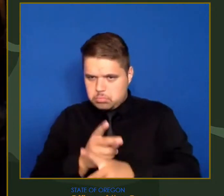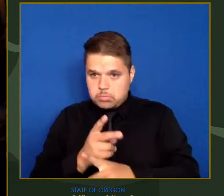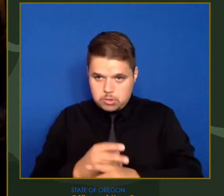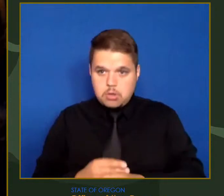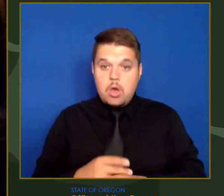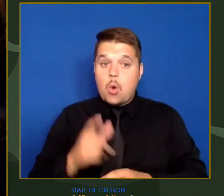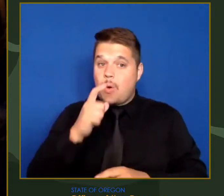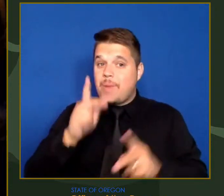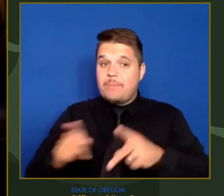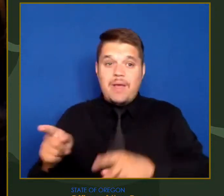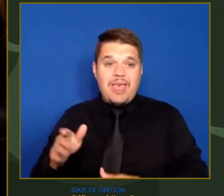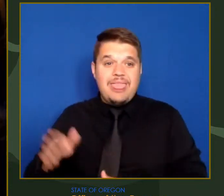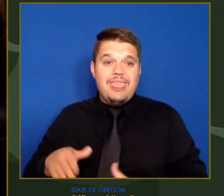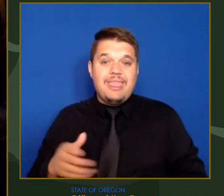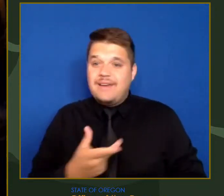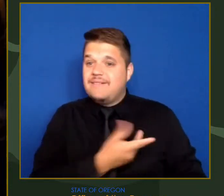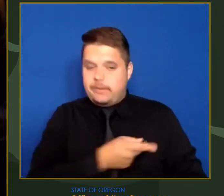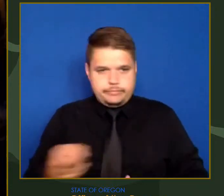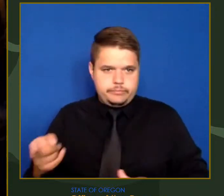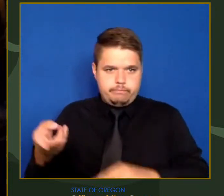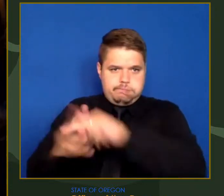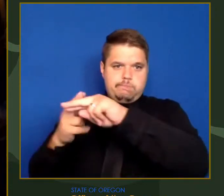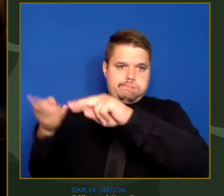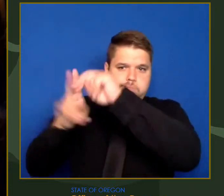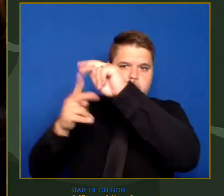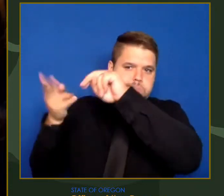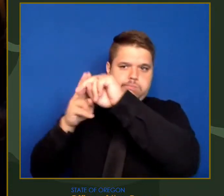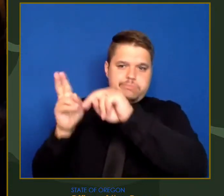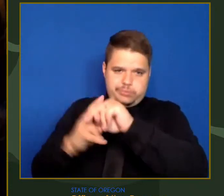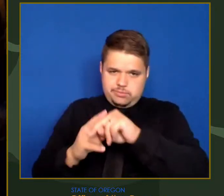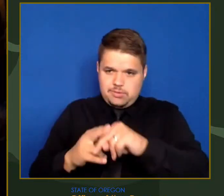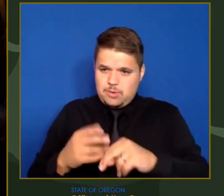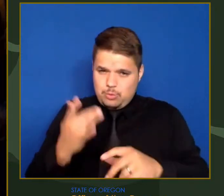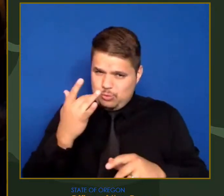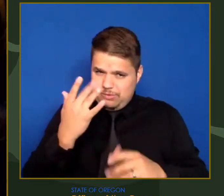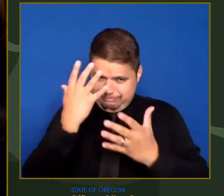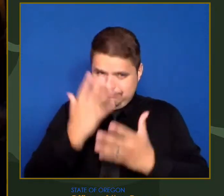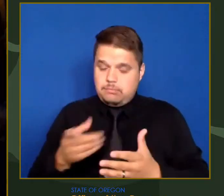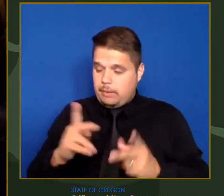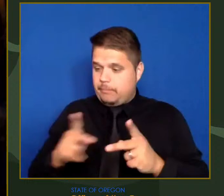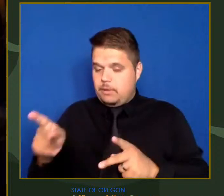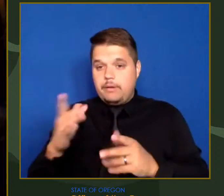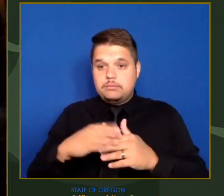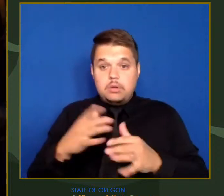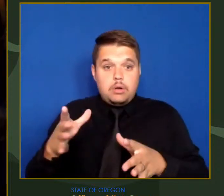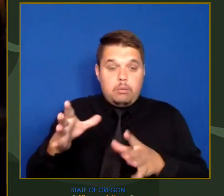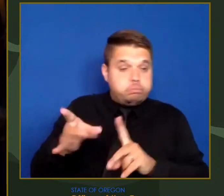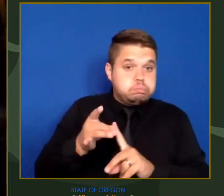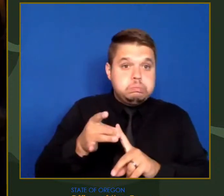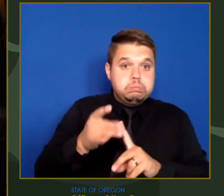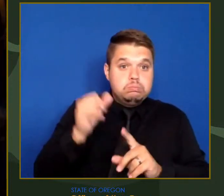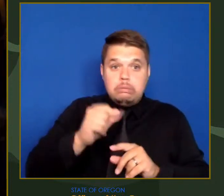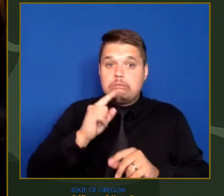COVID-19 is tragic and is one too many. My thoughts go out to everyone who has lost a loved one to this